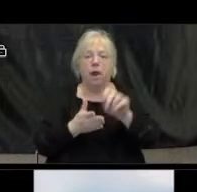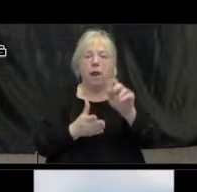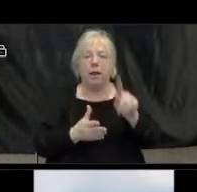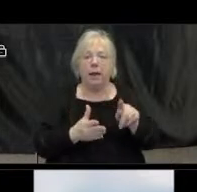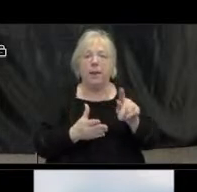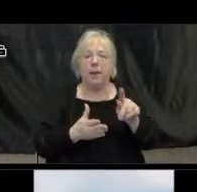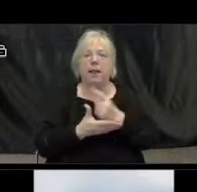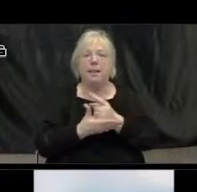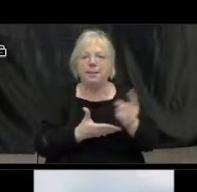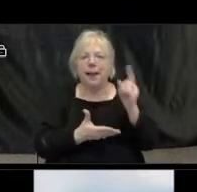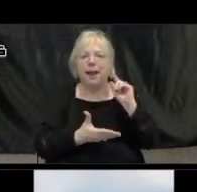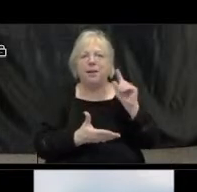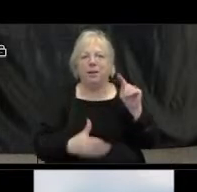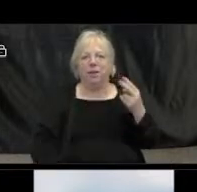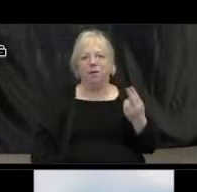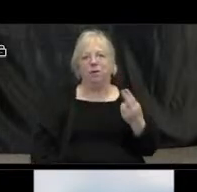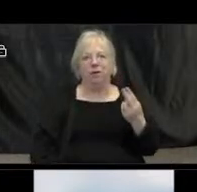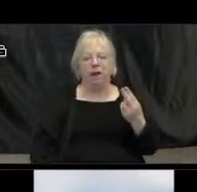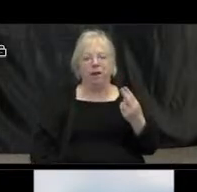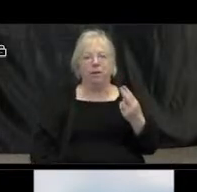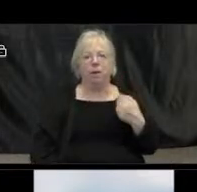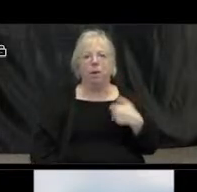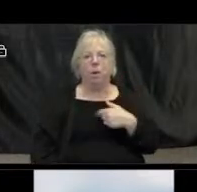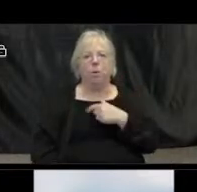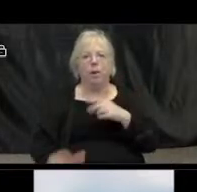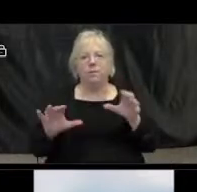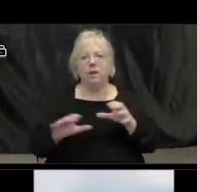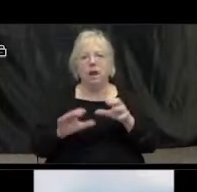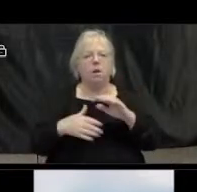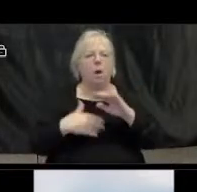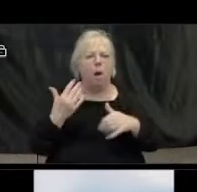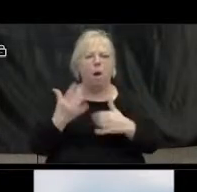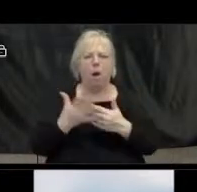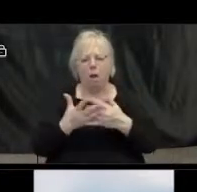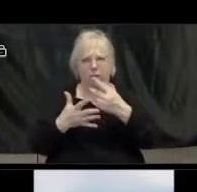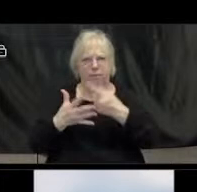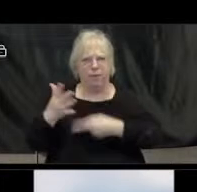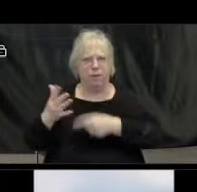last Thursday. We have done all of this work